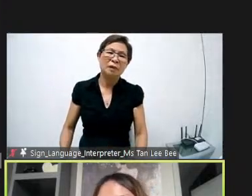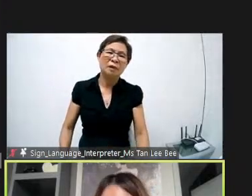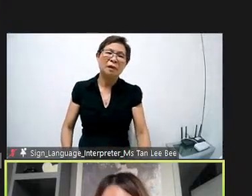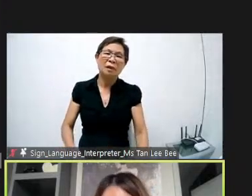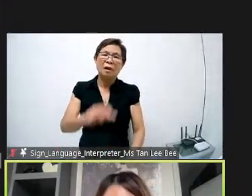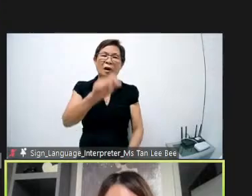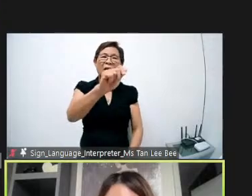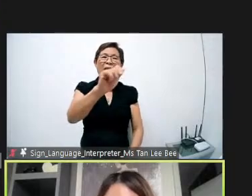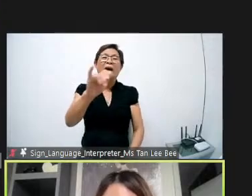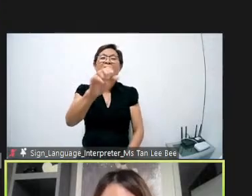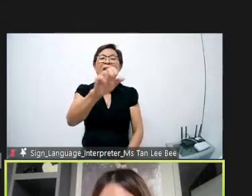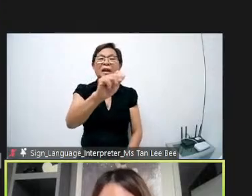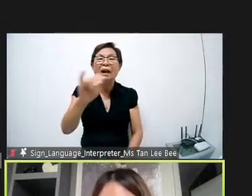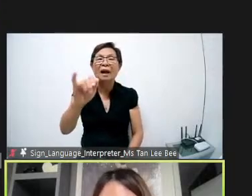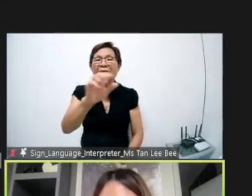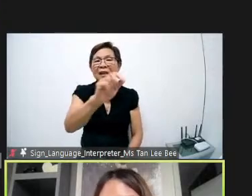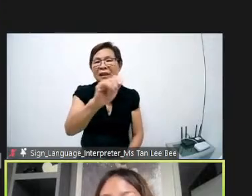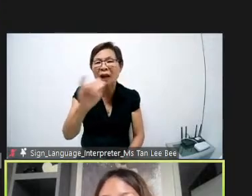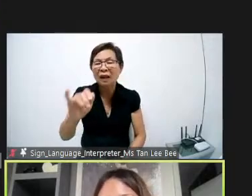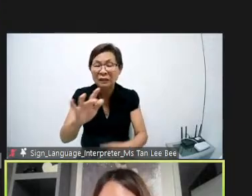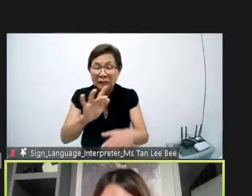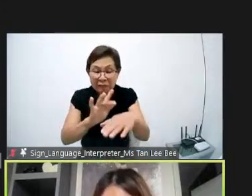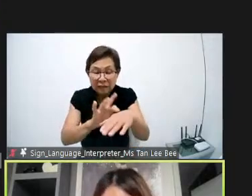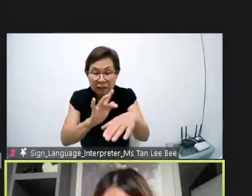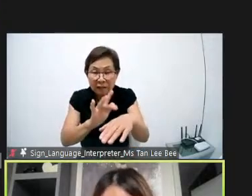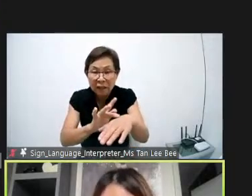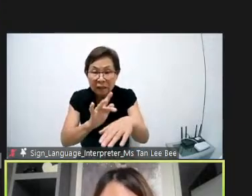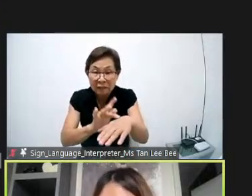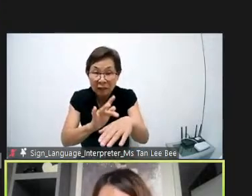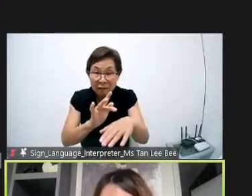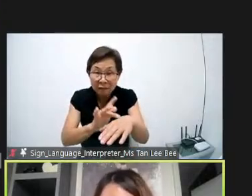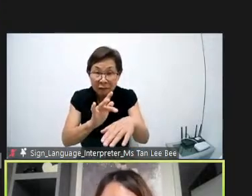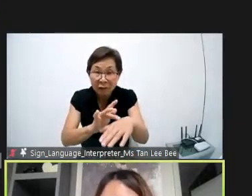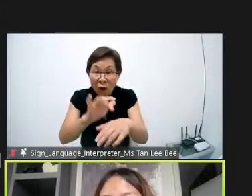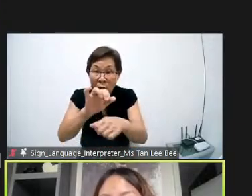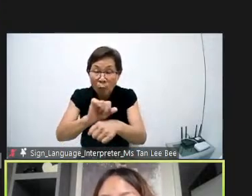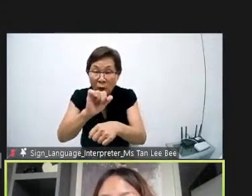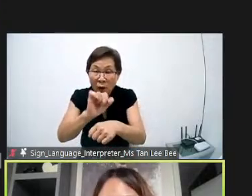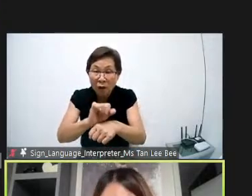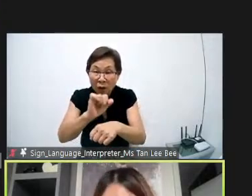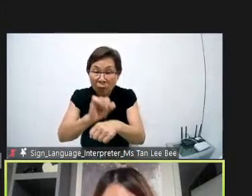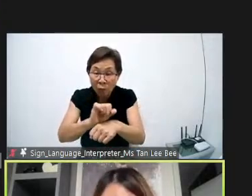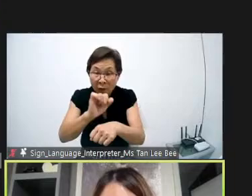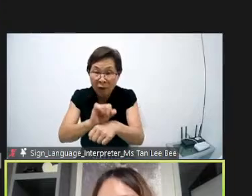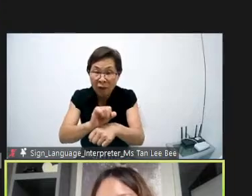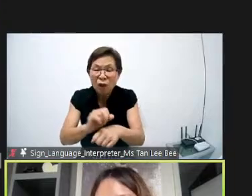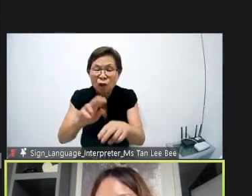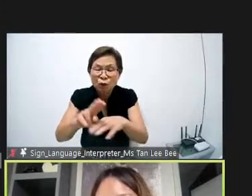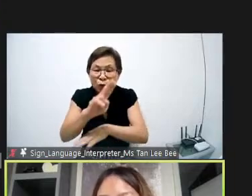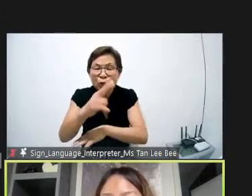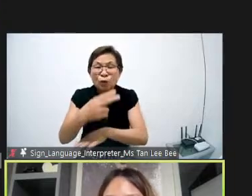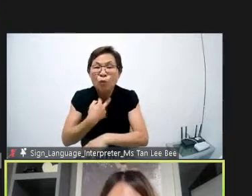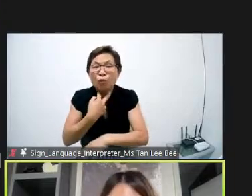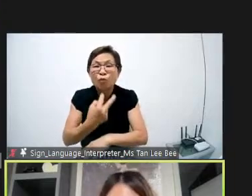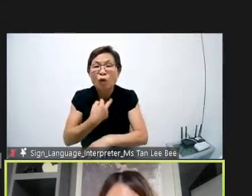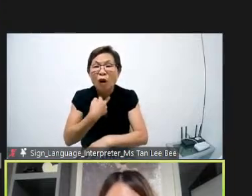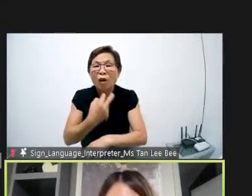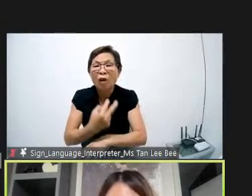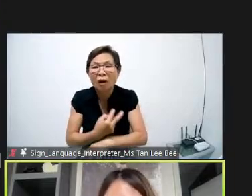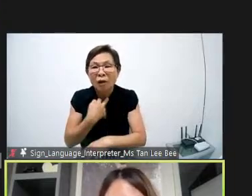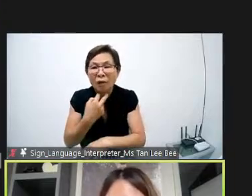we developed this AI to detect the sign of depression in workplace by using voice, intention, and